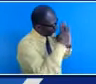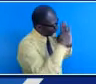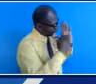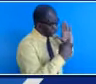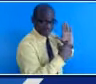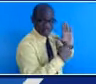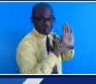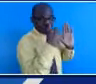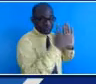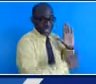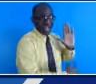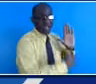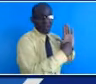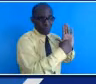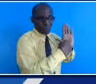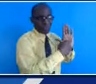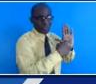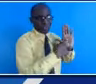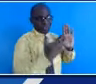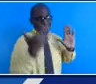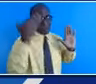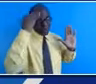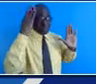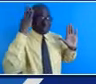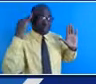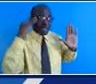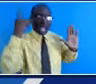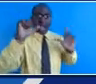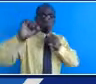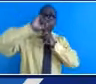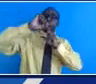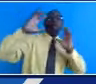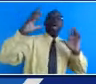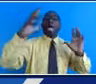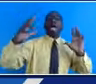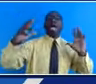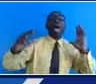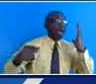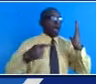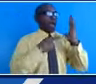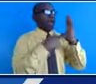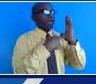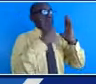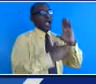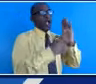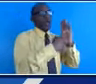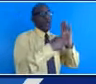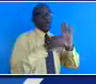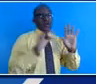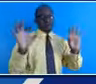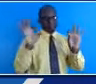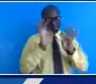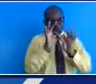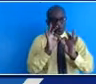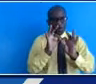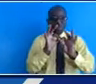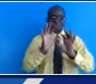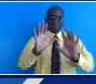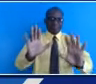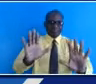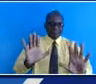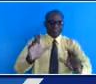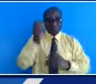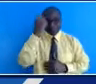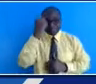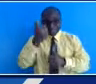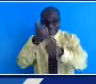some bumps along the way, but it's very important that everyone understands that, and especially in the restaurant business, where there's